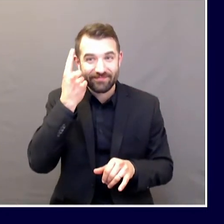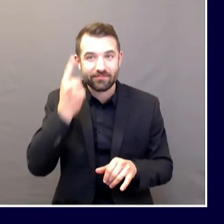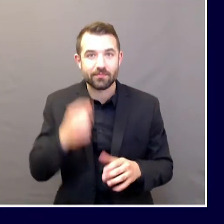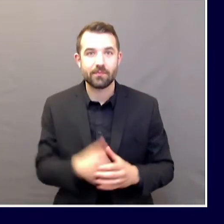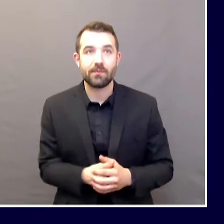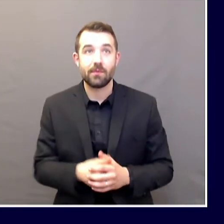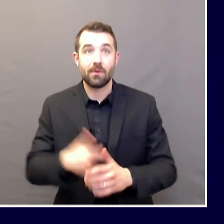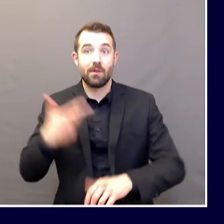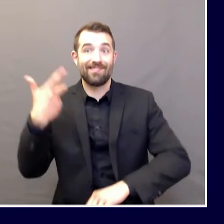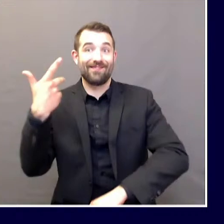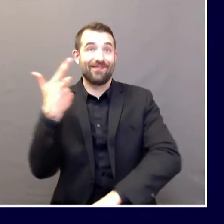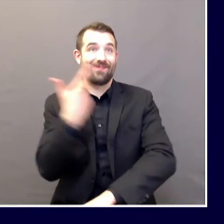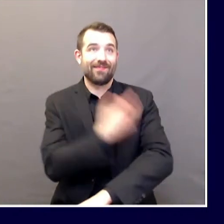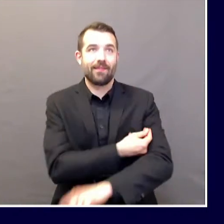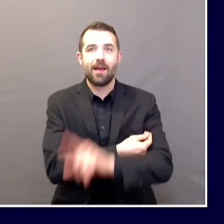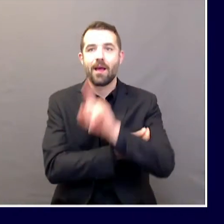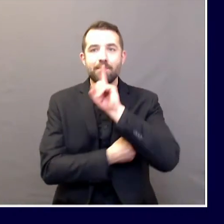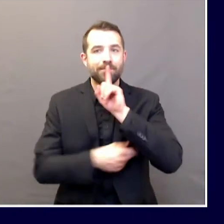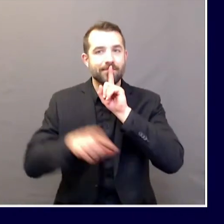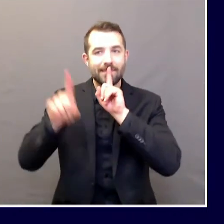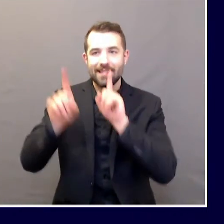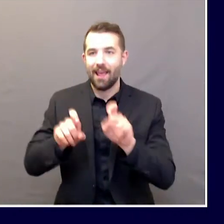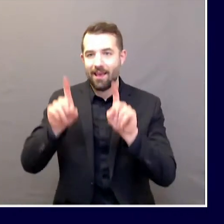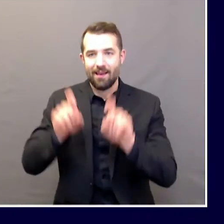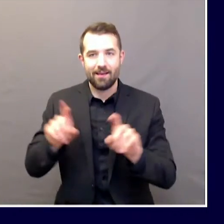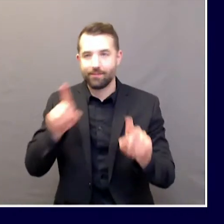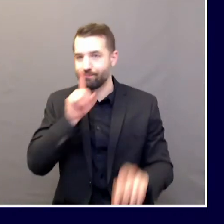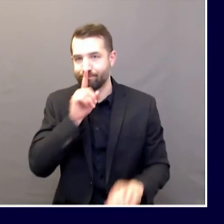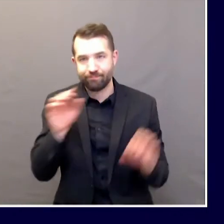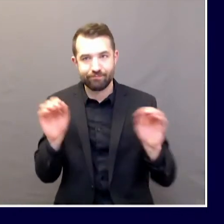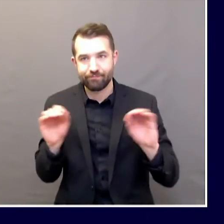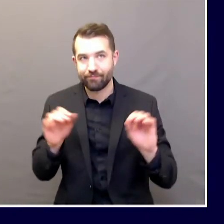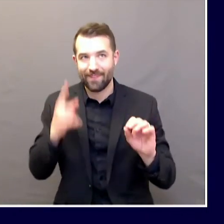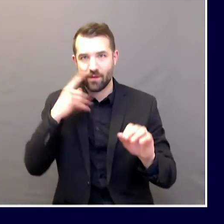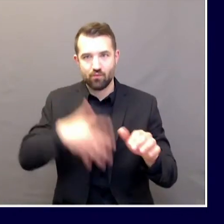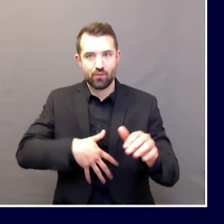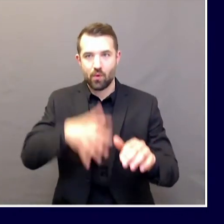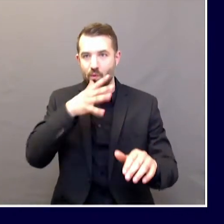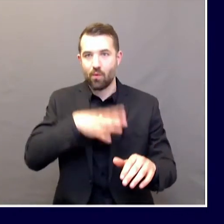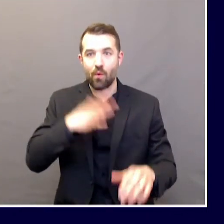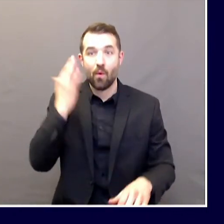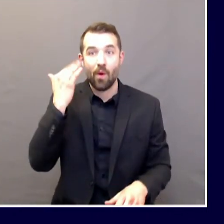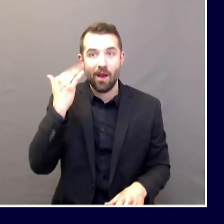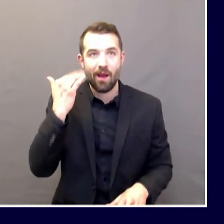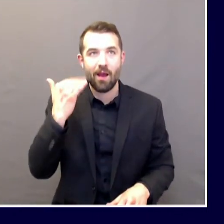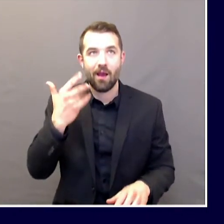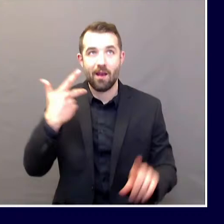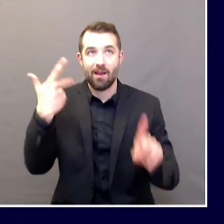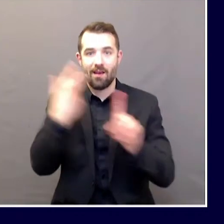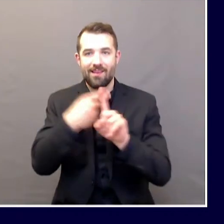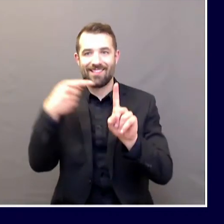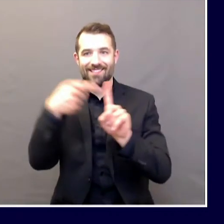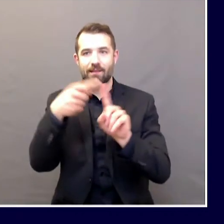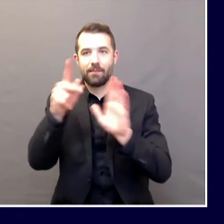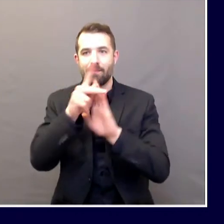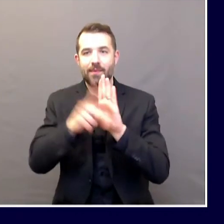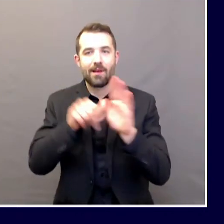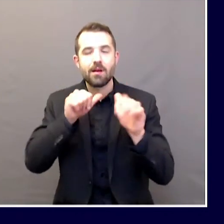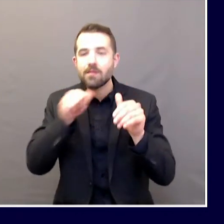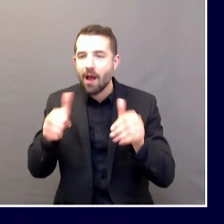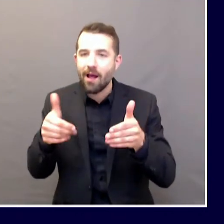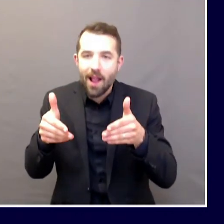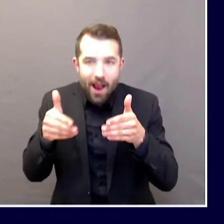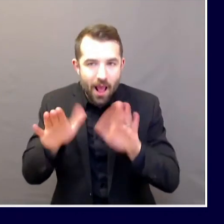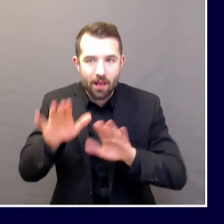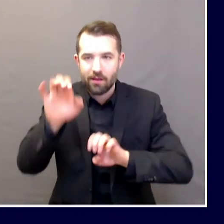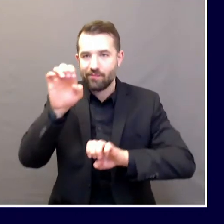typical vaccination study protocols, there's now been enough data amongst pregnant women who have gotten the